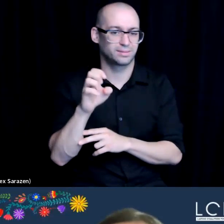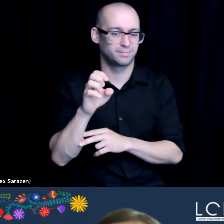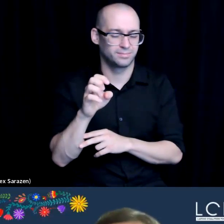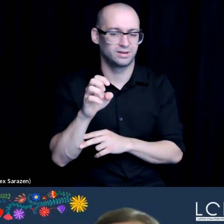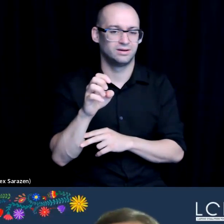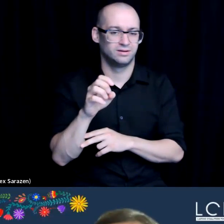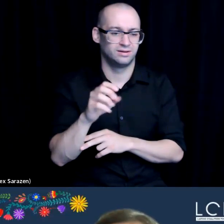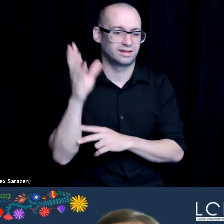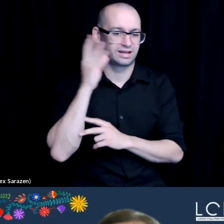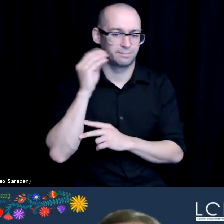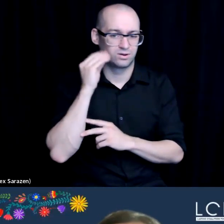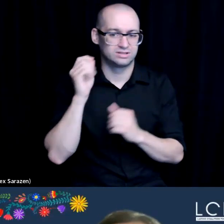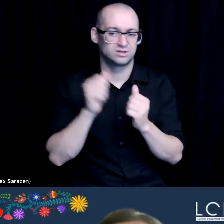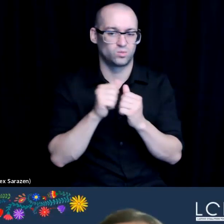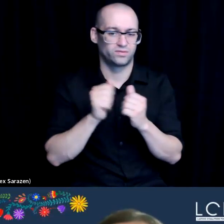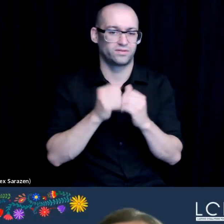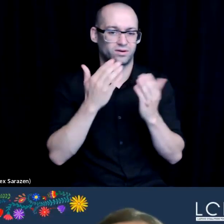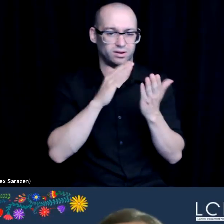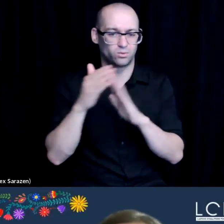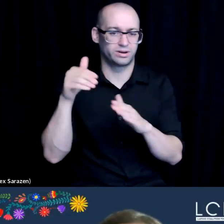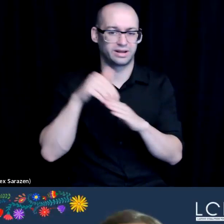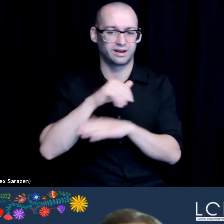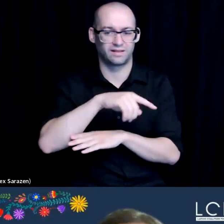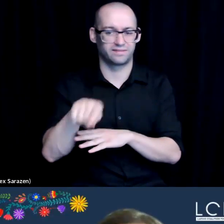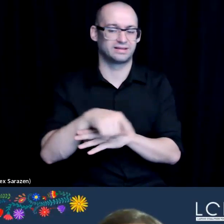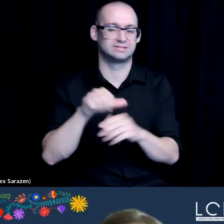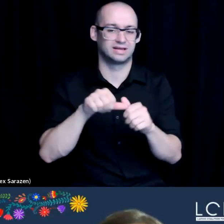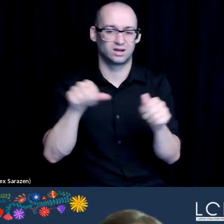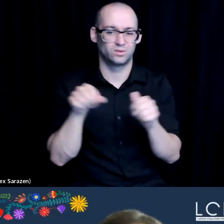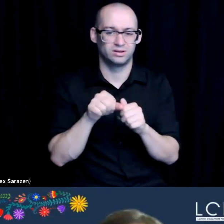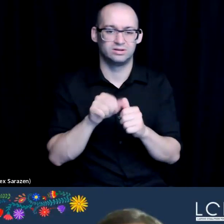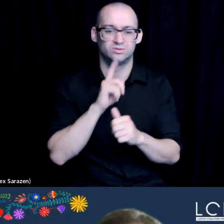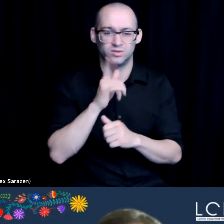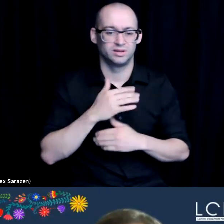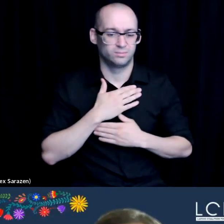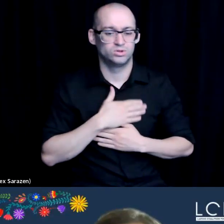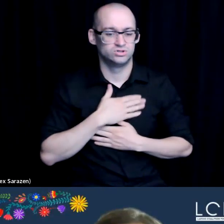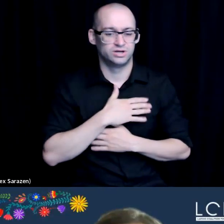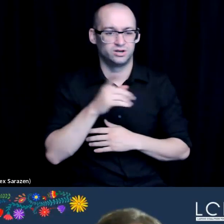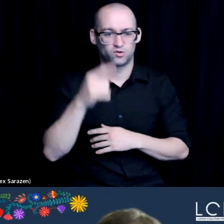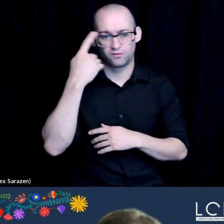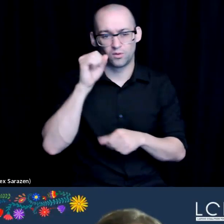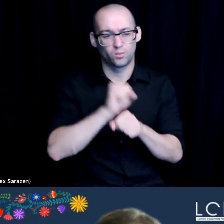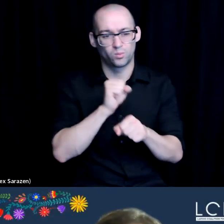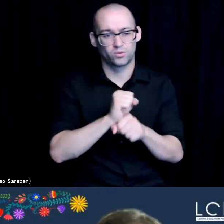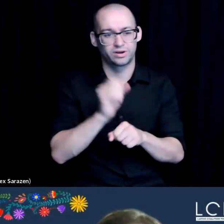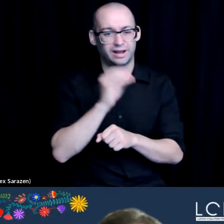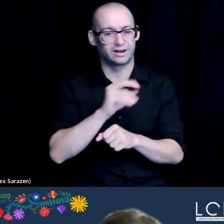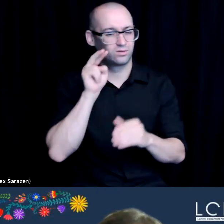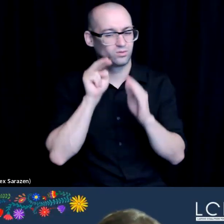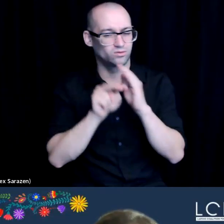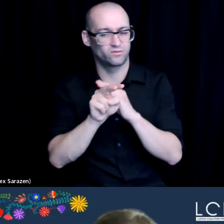of Latino communities in these regions. So I appreciate you for your work, and also looking forward